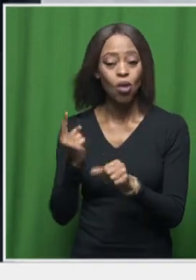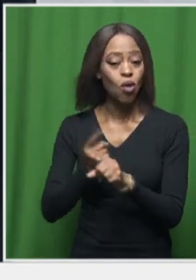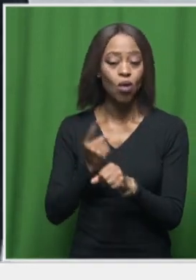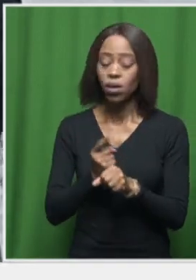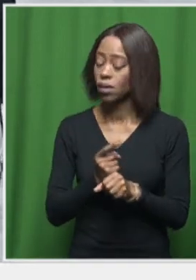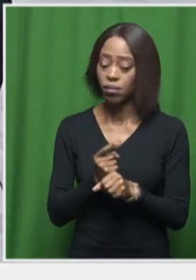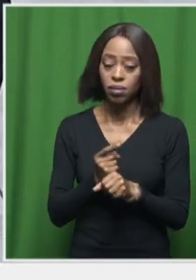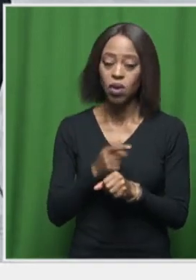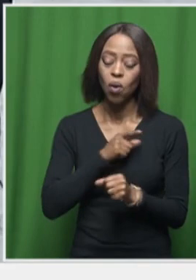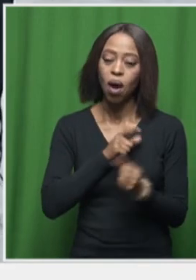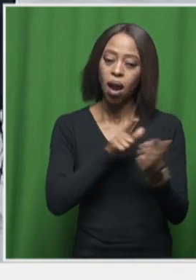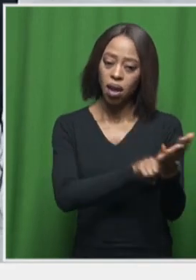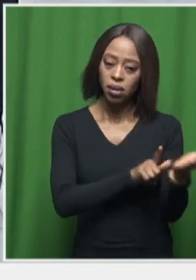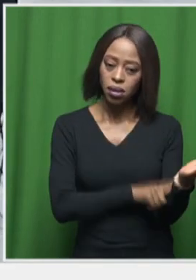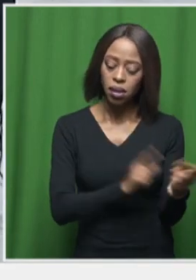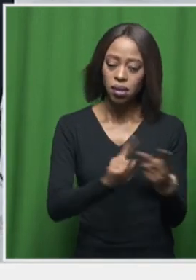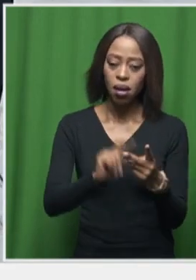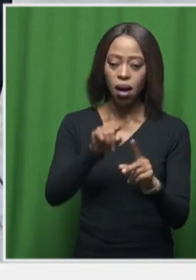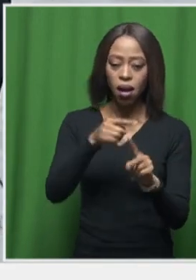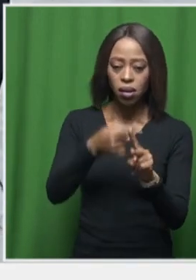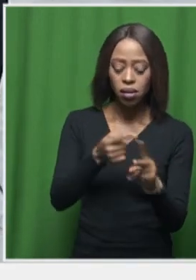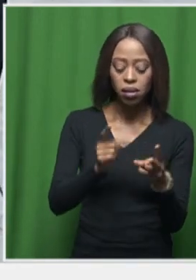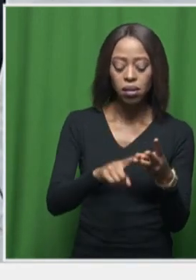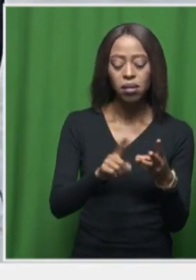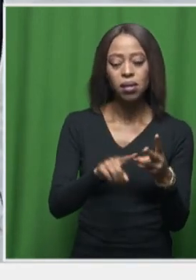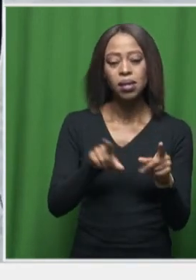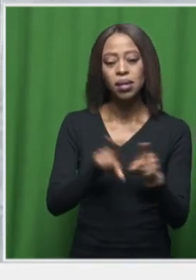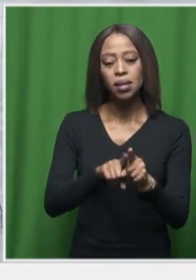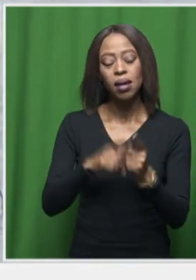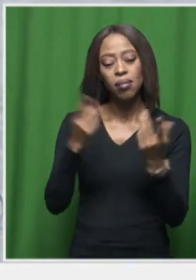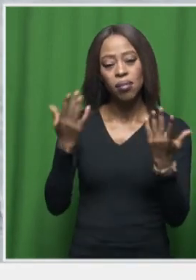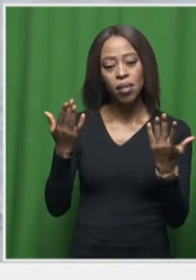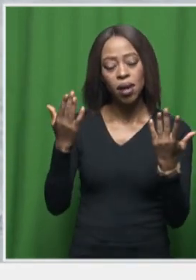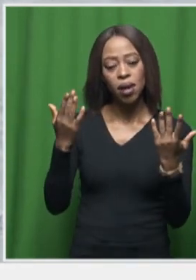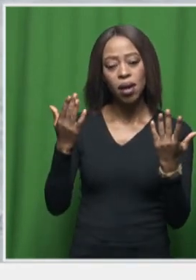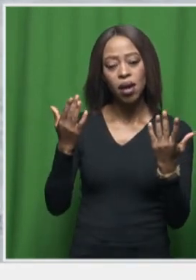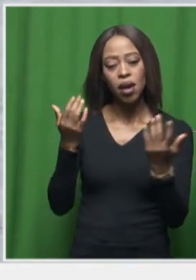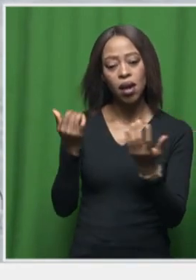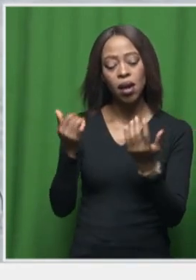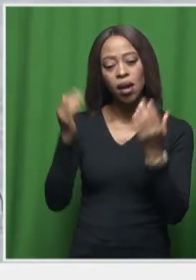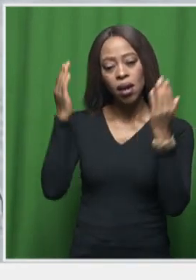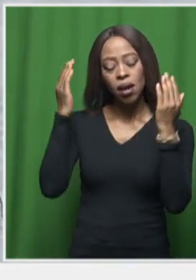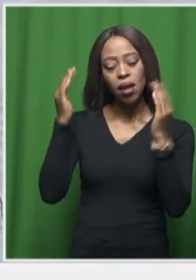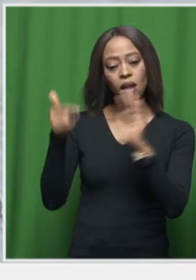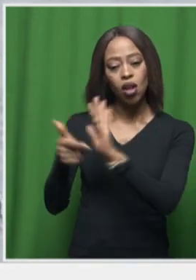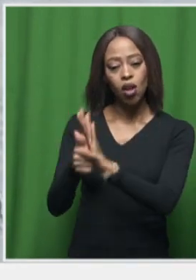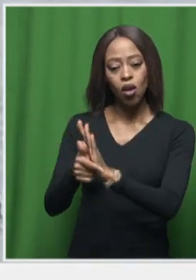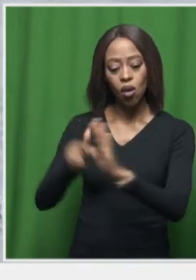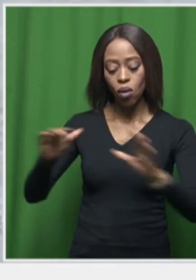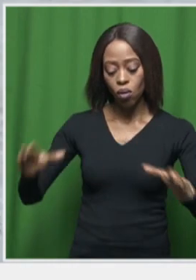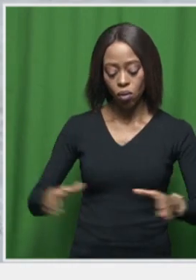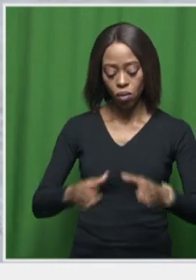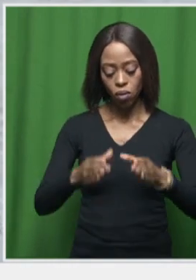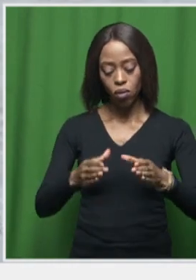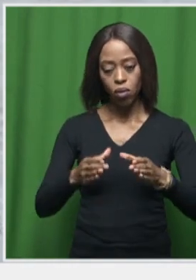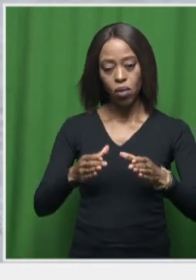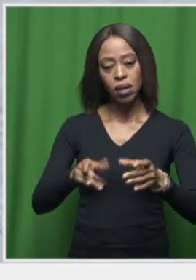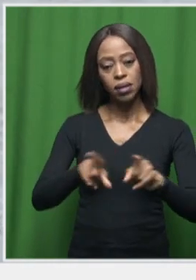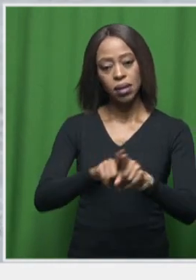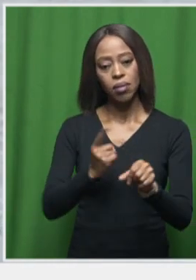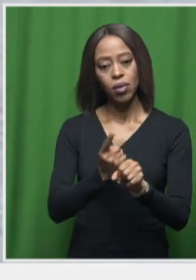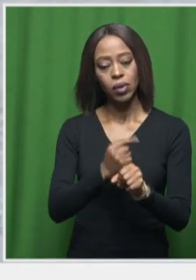legislature, the executive, and the judiciary come together. So you will have processions, for instance,